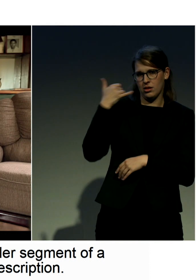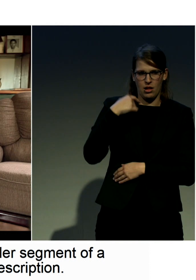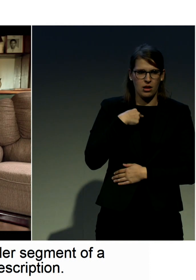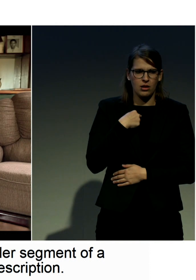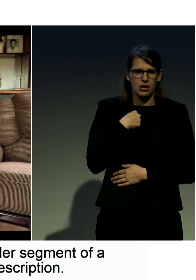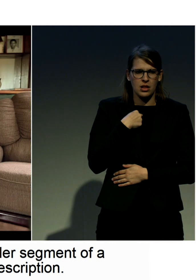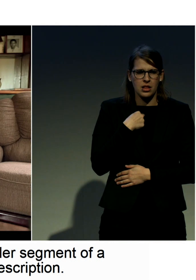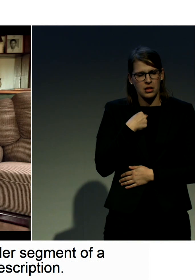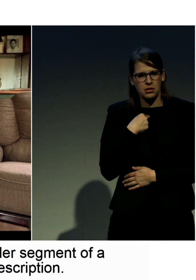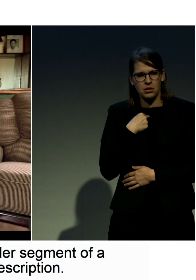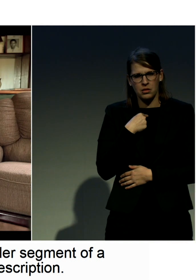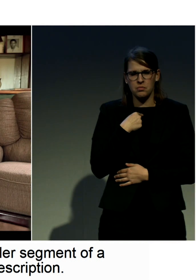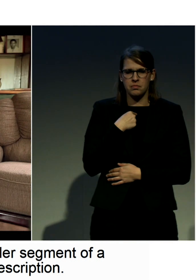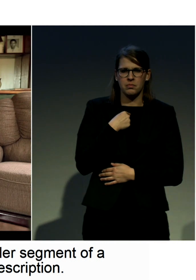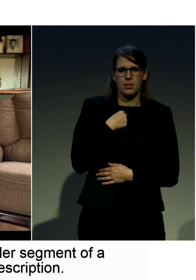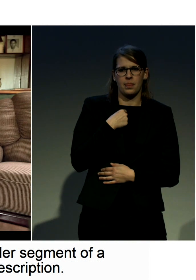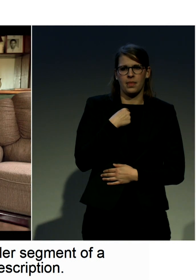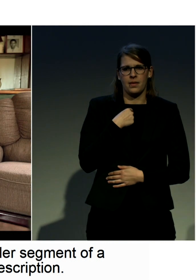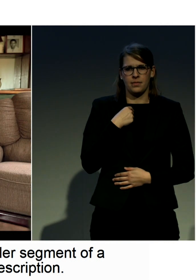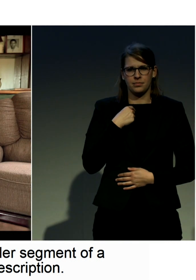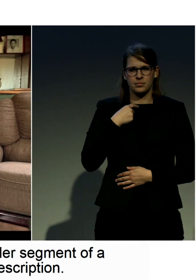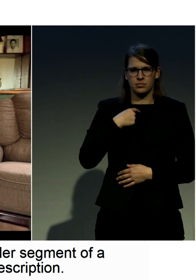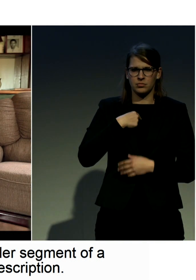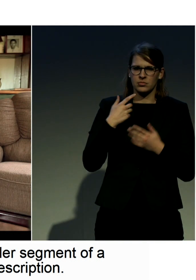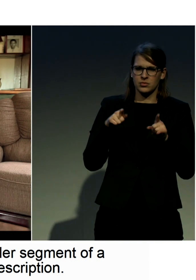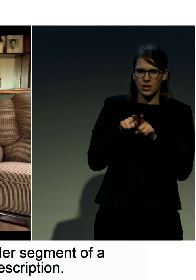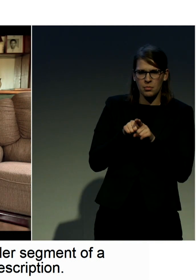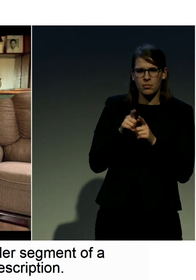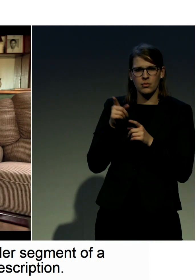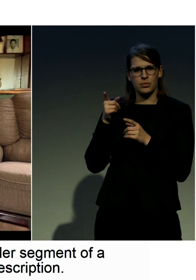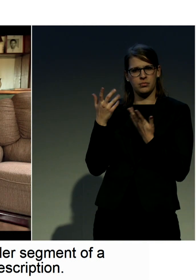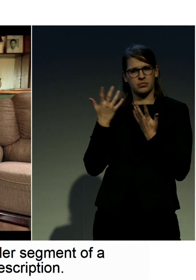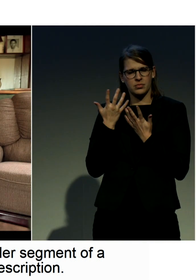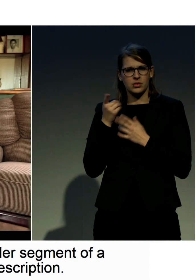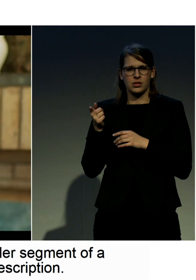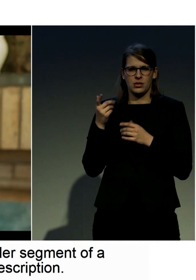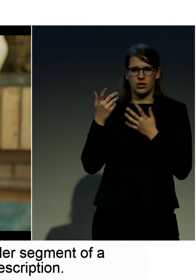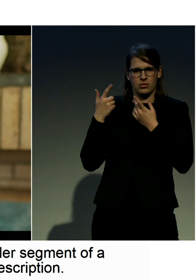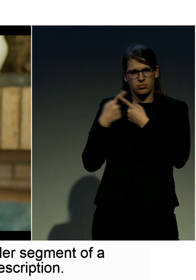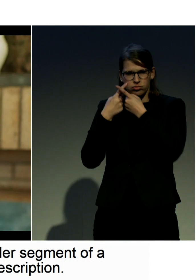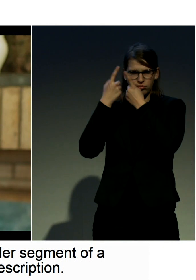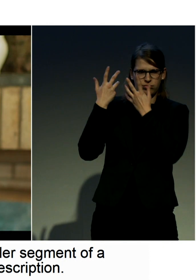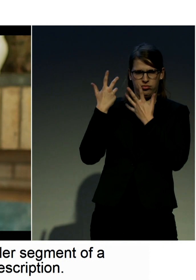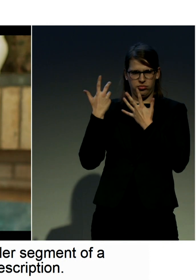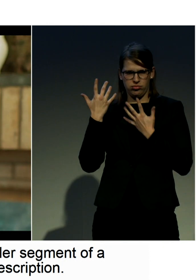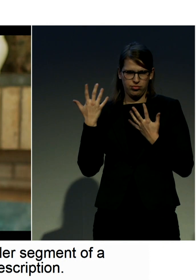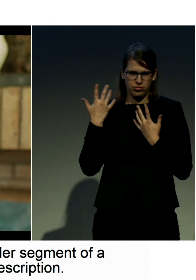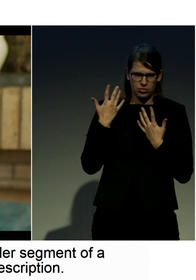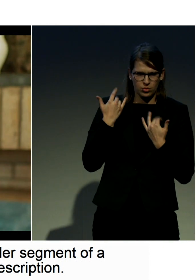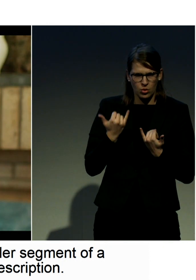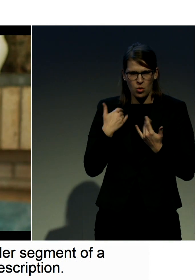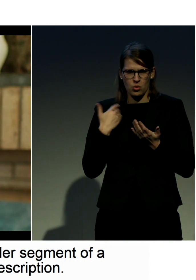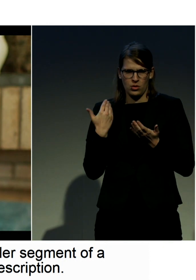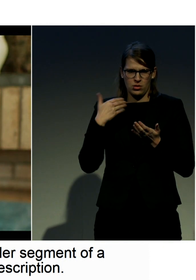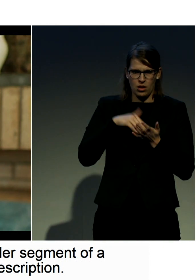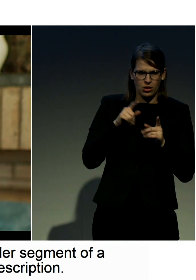I was bruised. It was a rainy day. And I said, no, I think I can't take this anymore. But I wouldn't do anything.